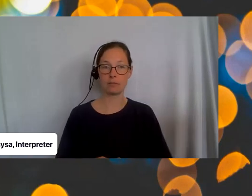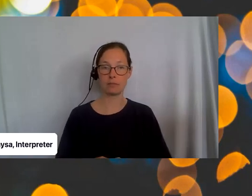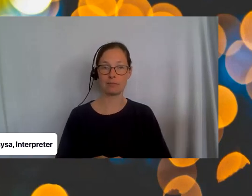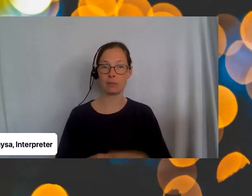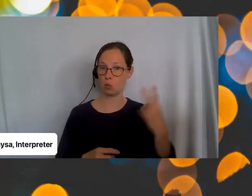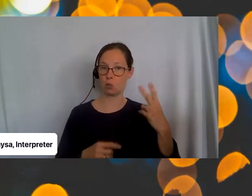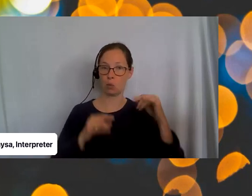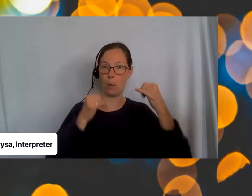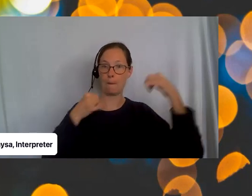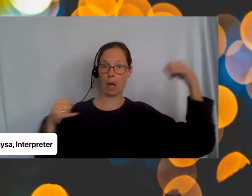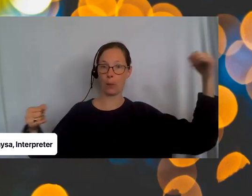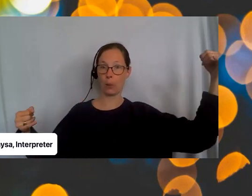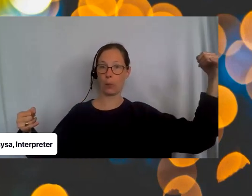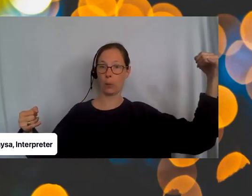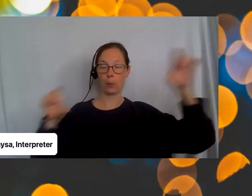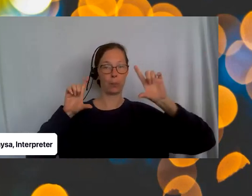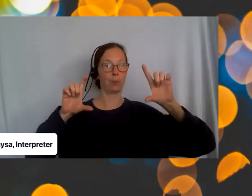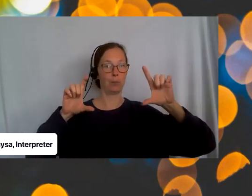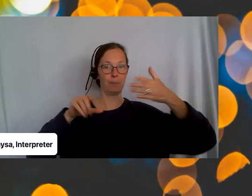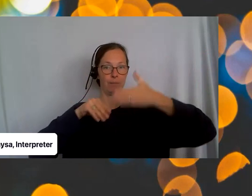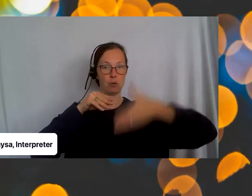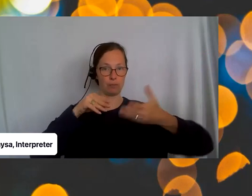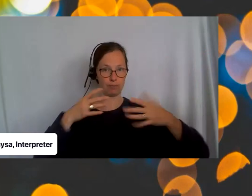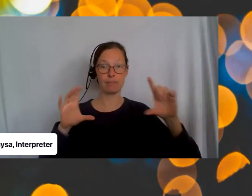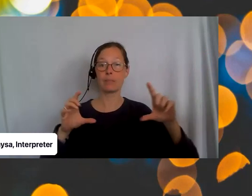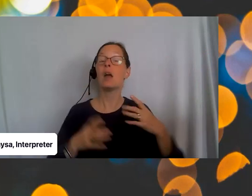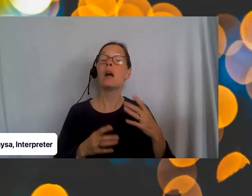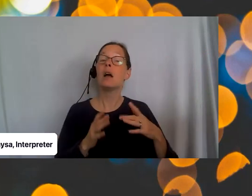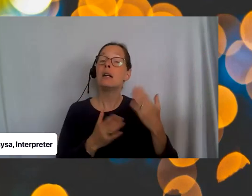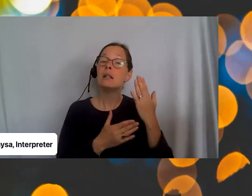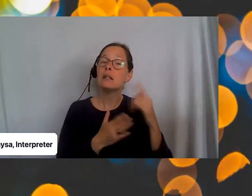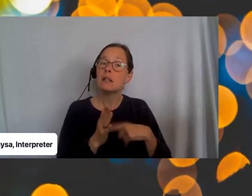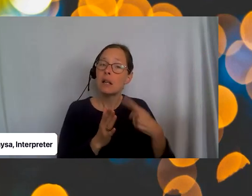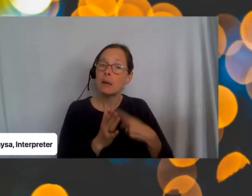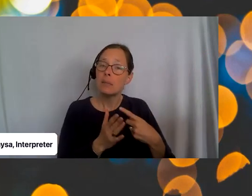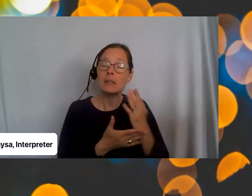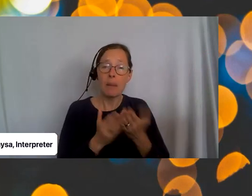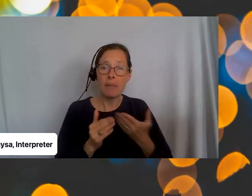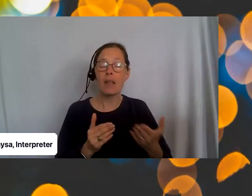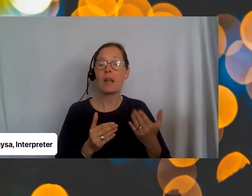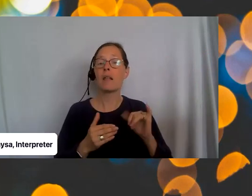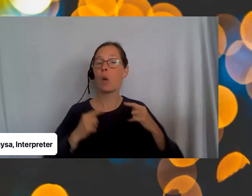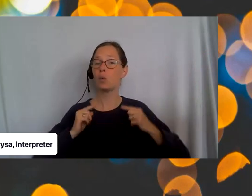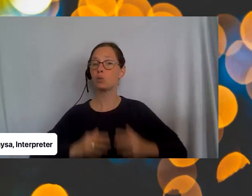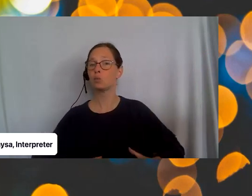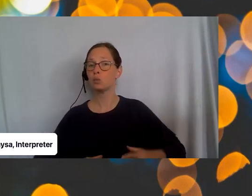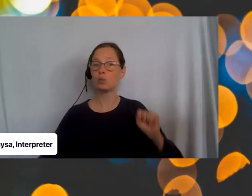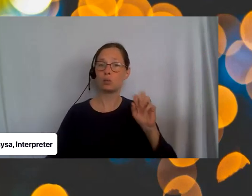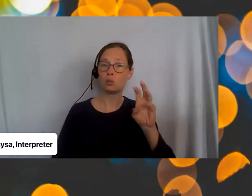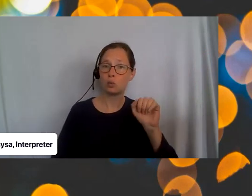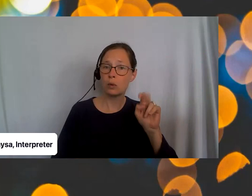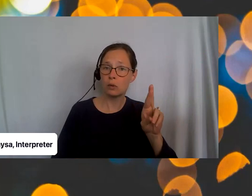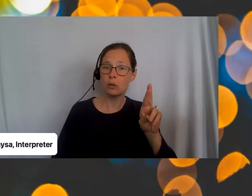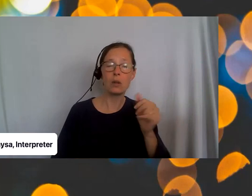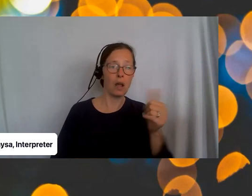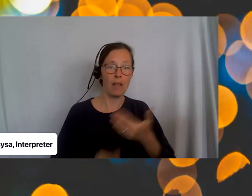tails, and your finished work. For some things like sweaters or things that you're going to have pieces that you have to